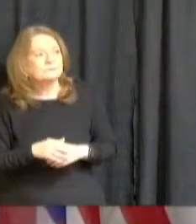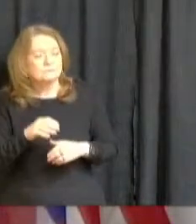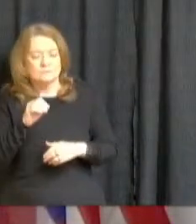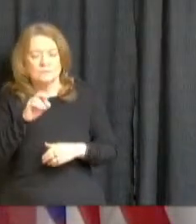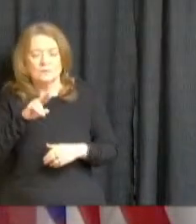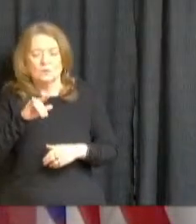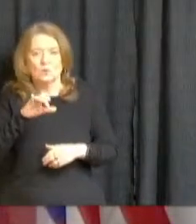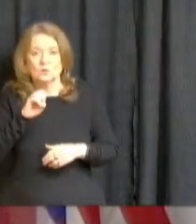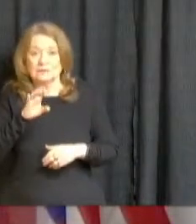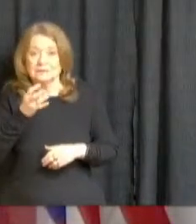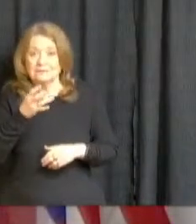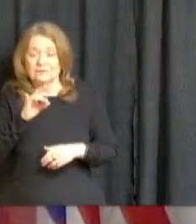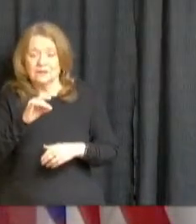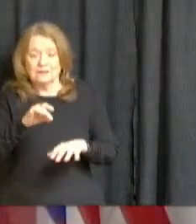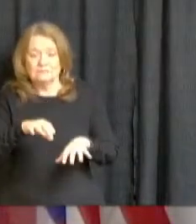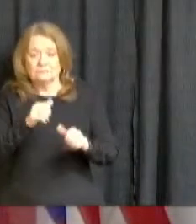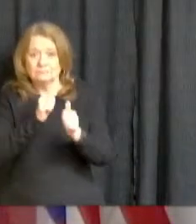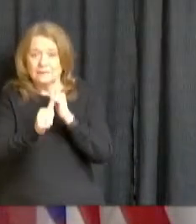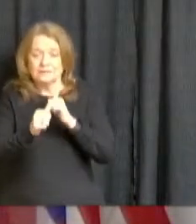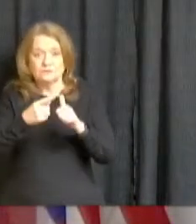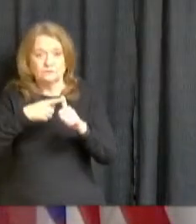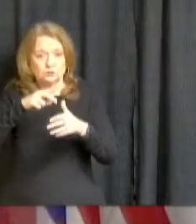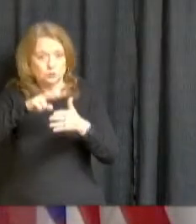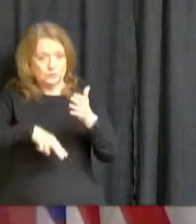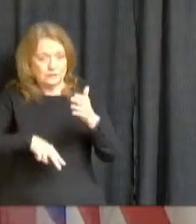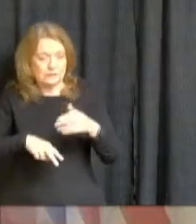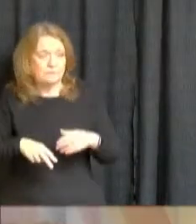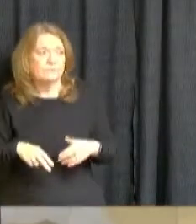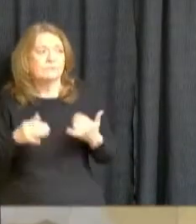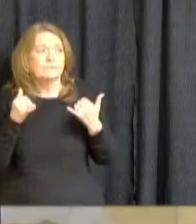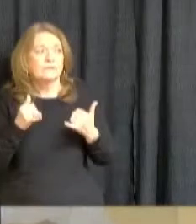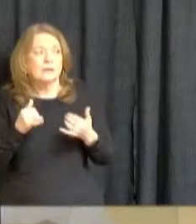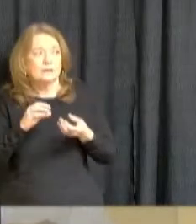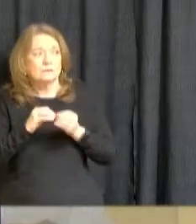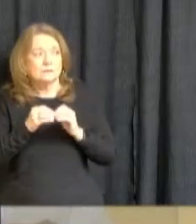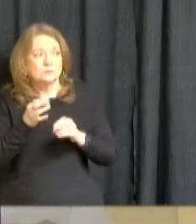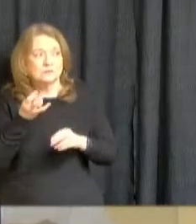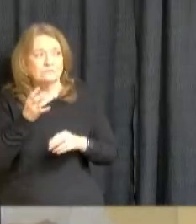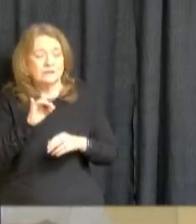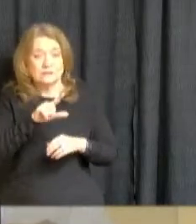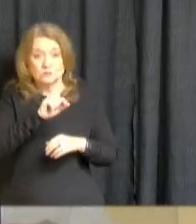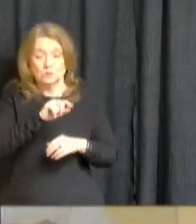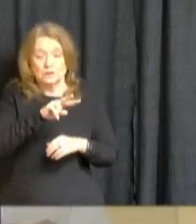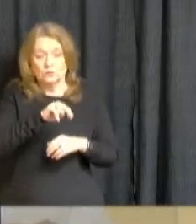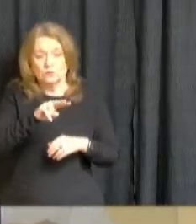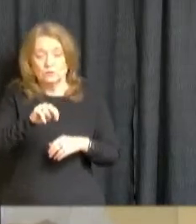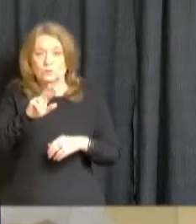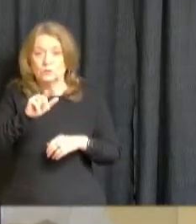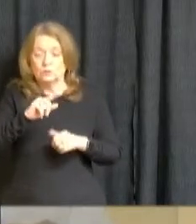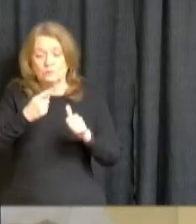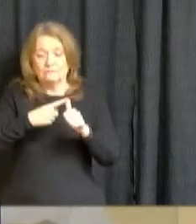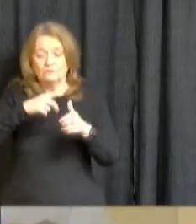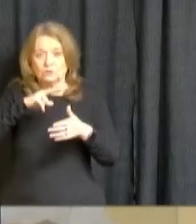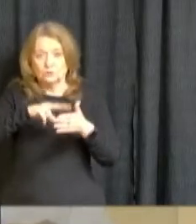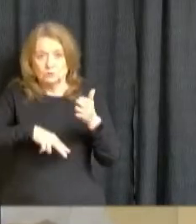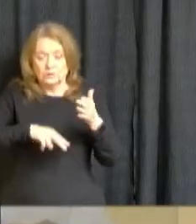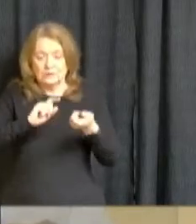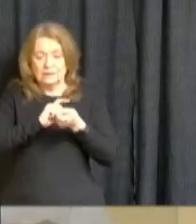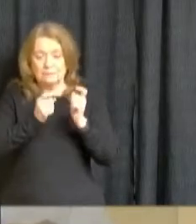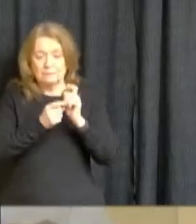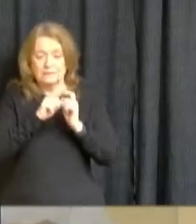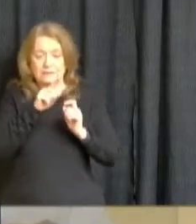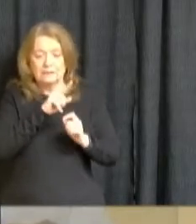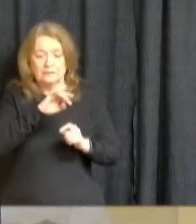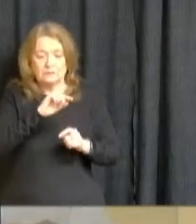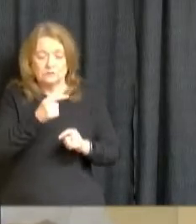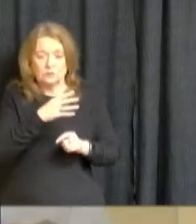78 is adopted. First reading. Councilperson Streetman, you're recognized. Ordinance 79, 2022, 23, first reading, amending the